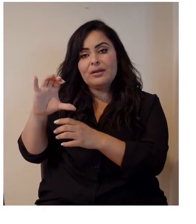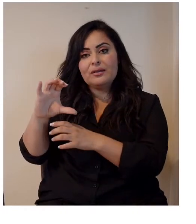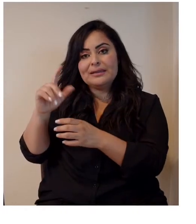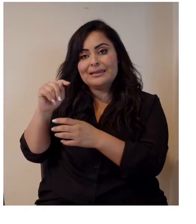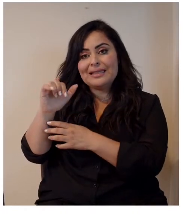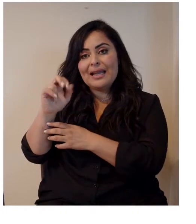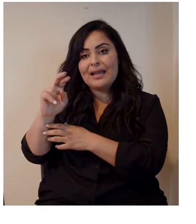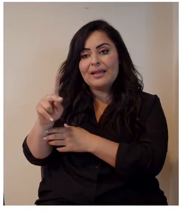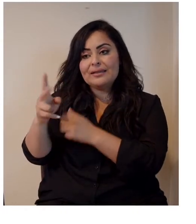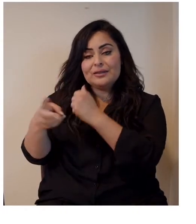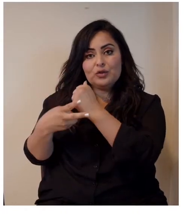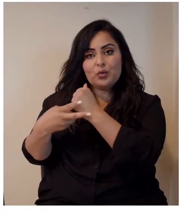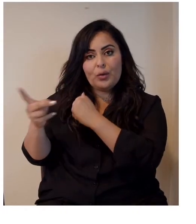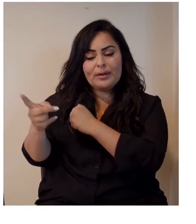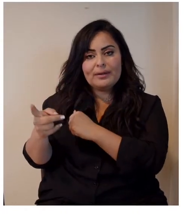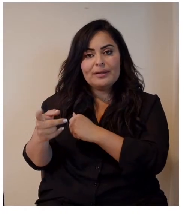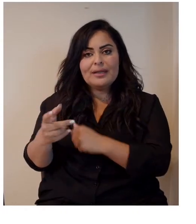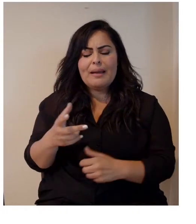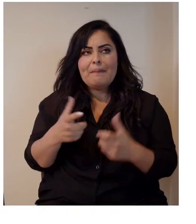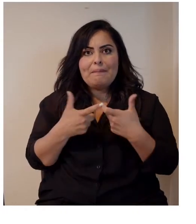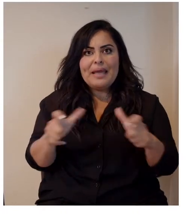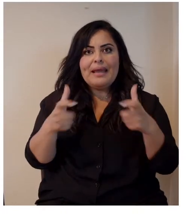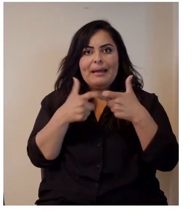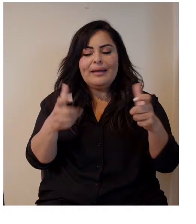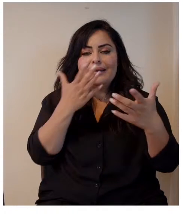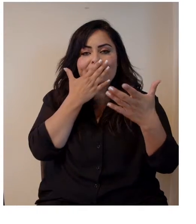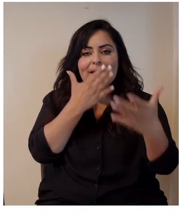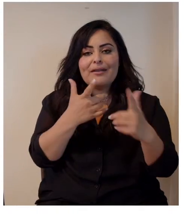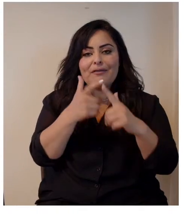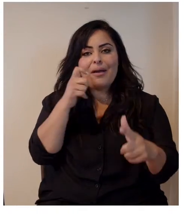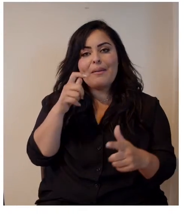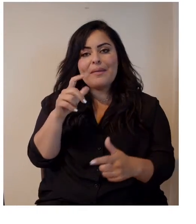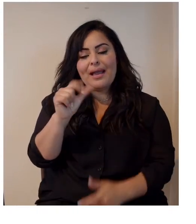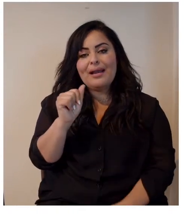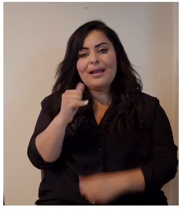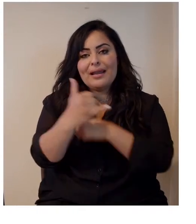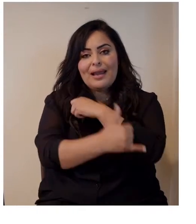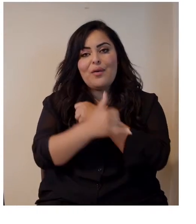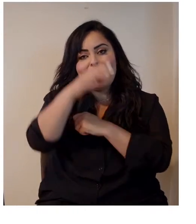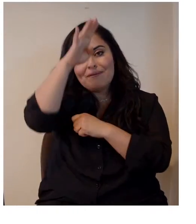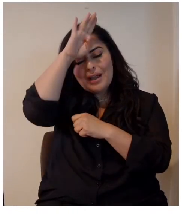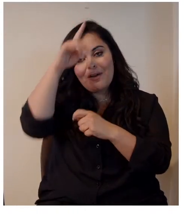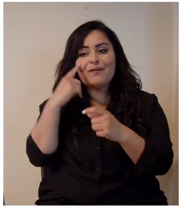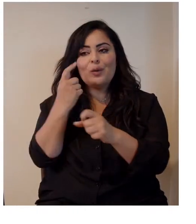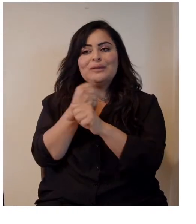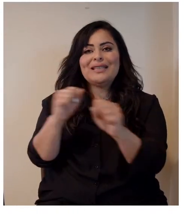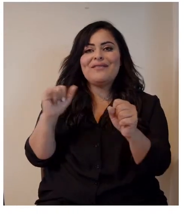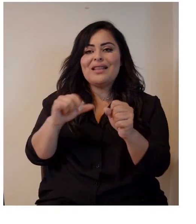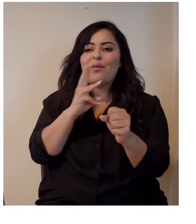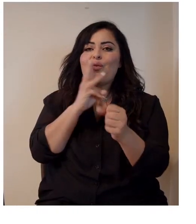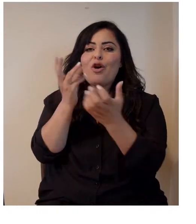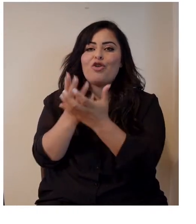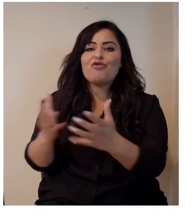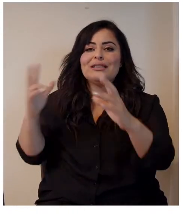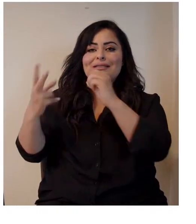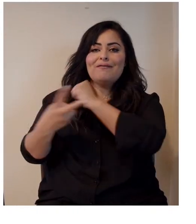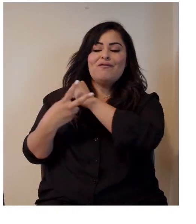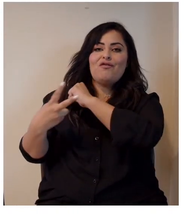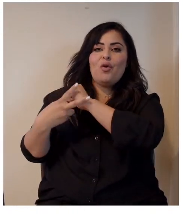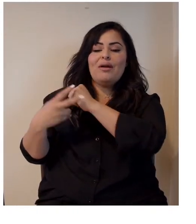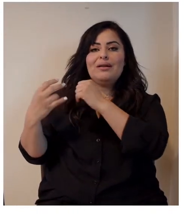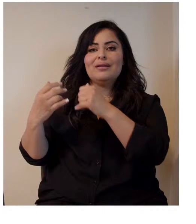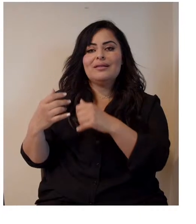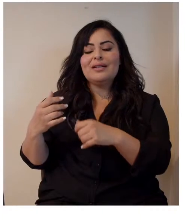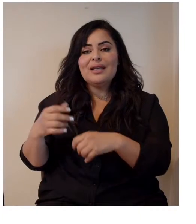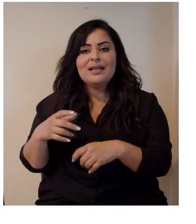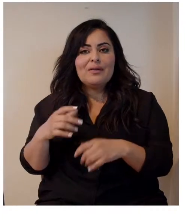stored. Huge thanks to our partners from LA County Fire for saving the reservoir and protecting the tanks. There is